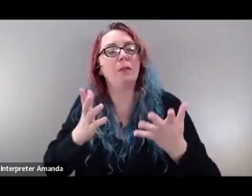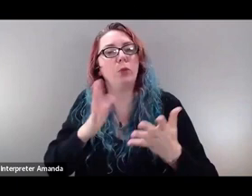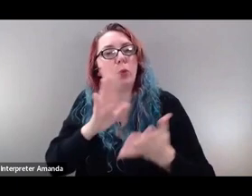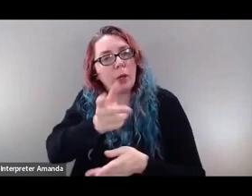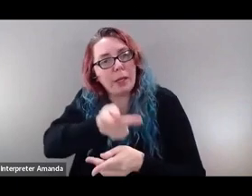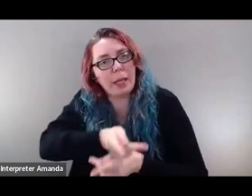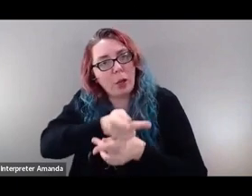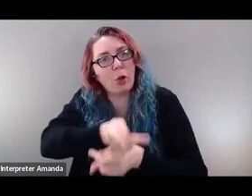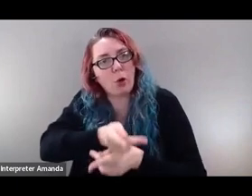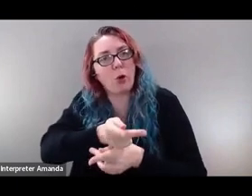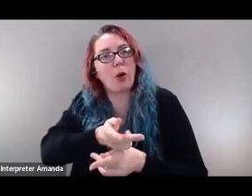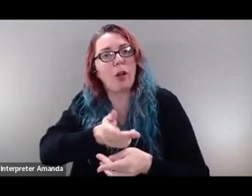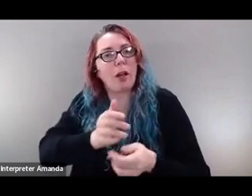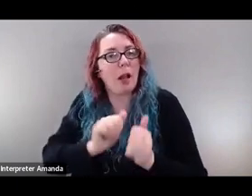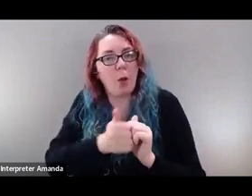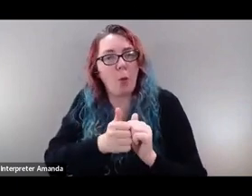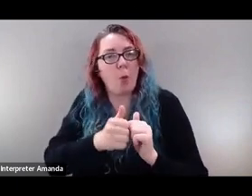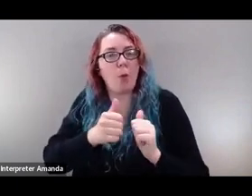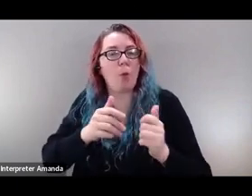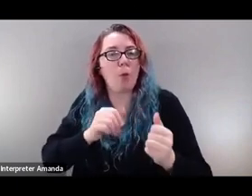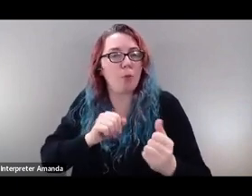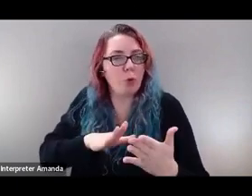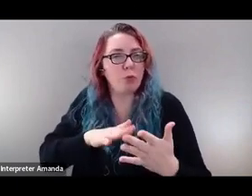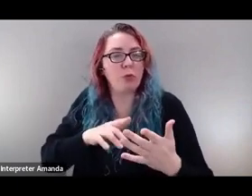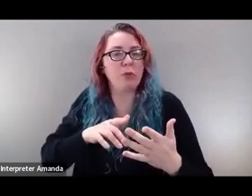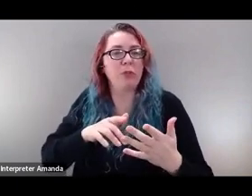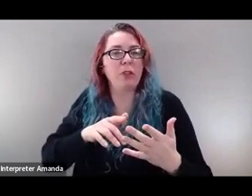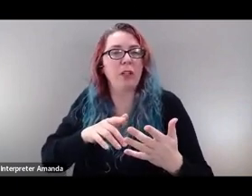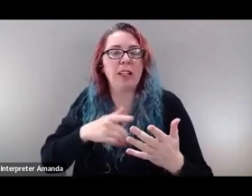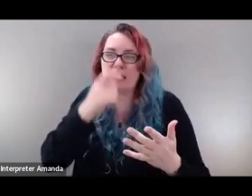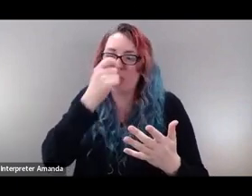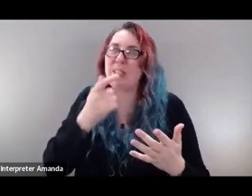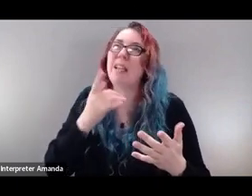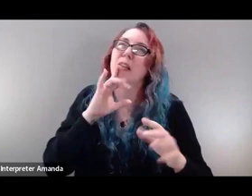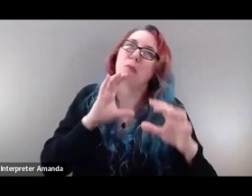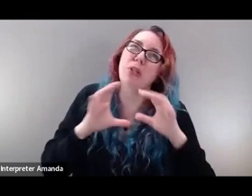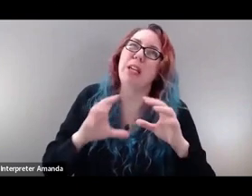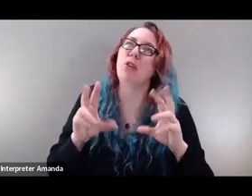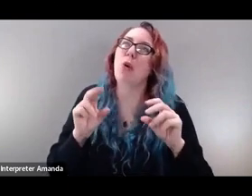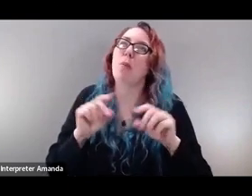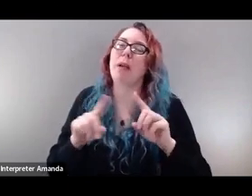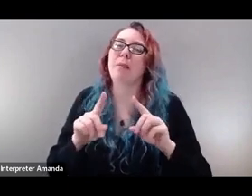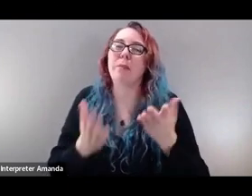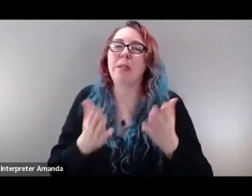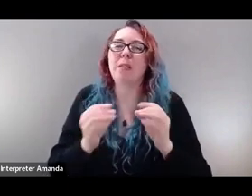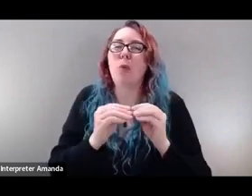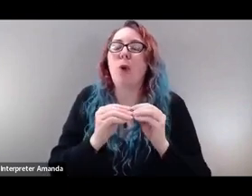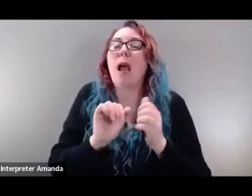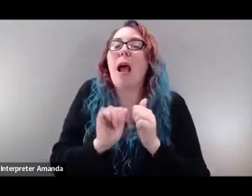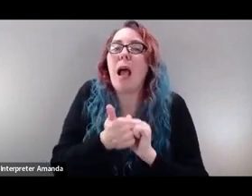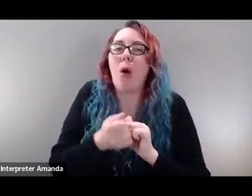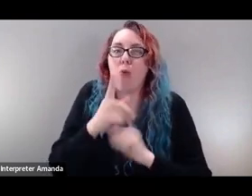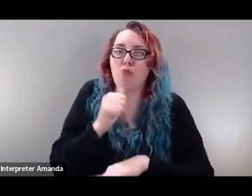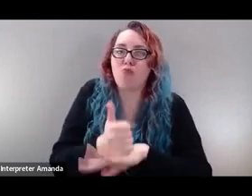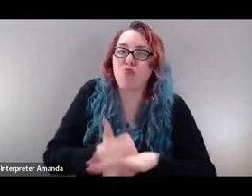much someone communicating something to participants, but maybe embodying a more distributed network, right? Where participant